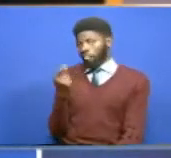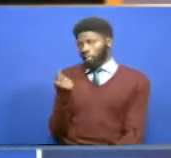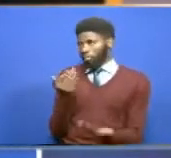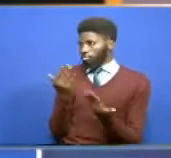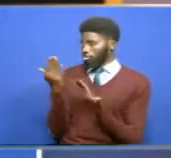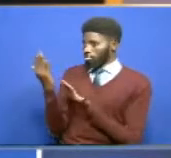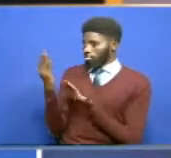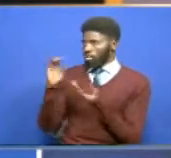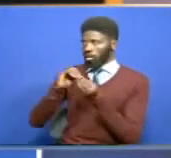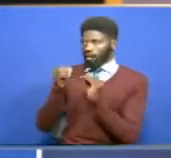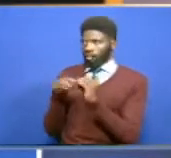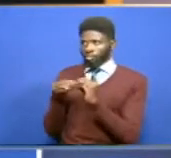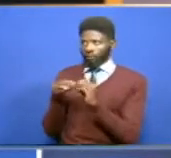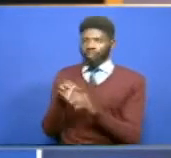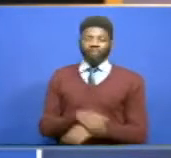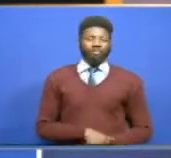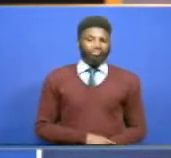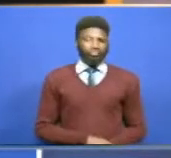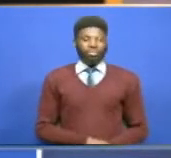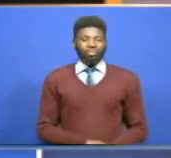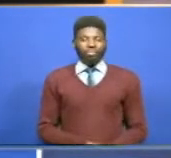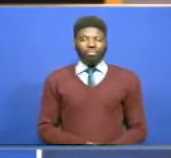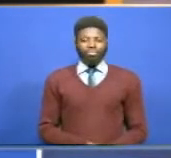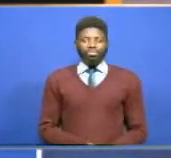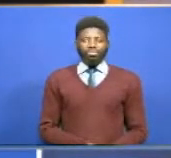bill number